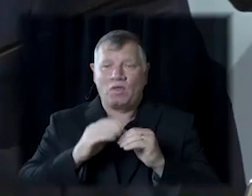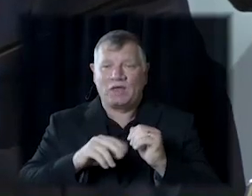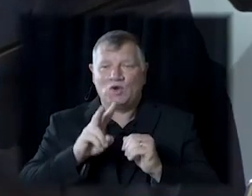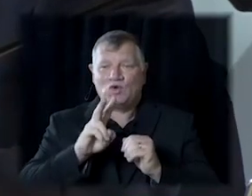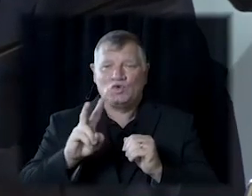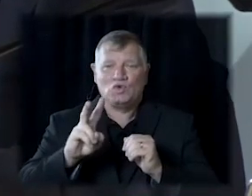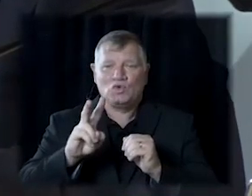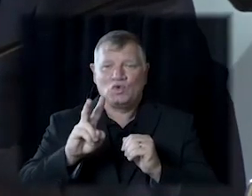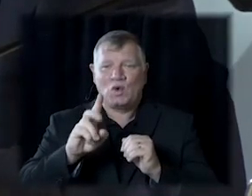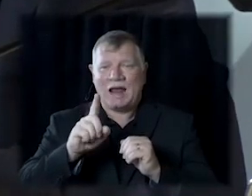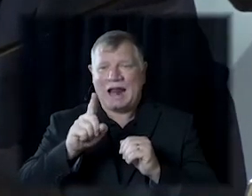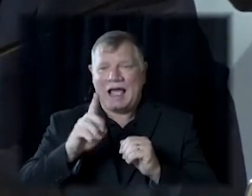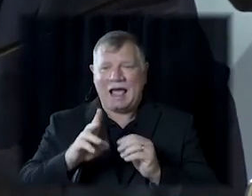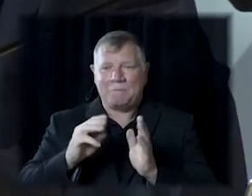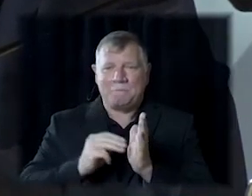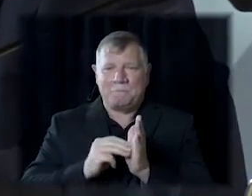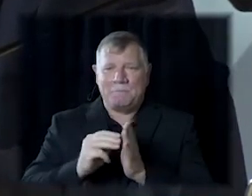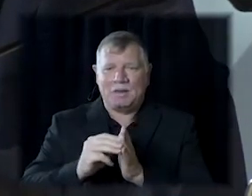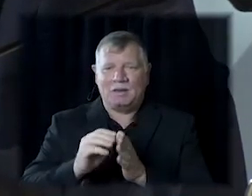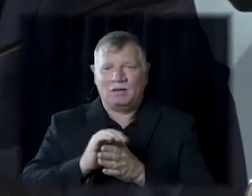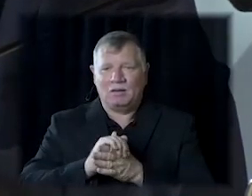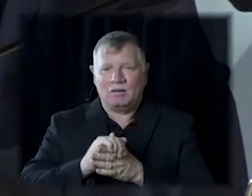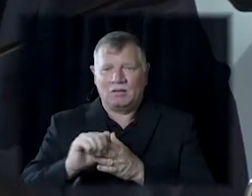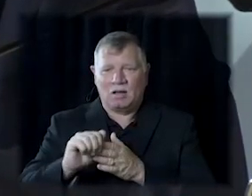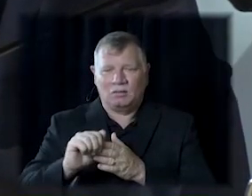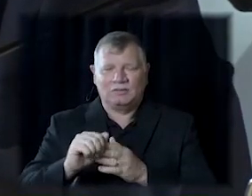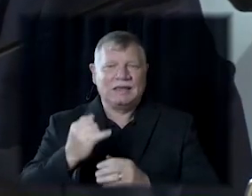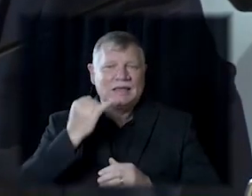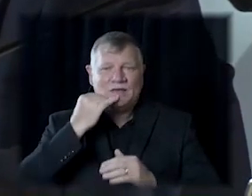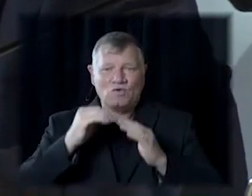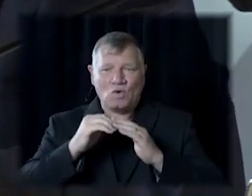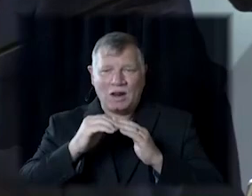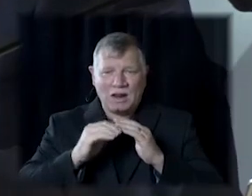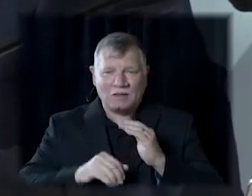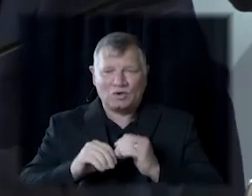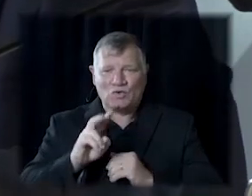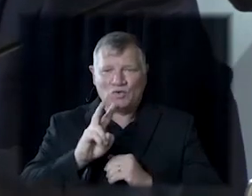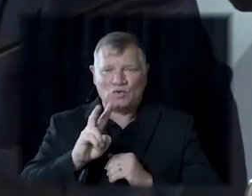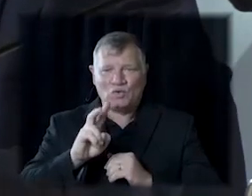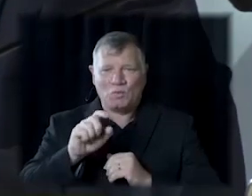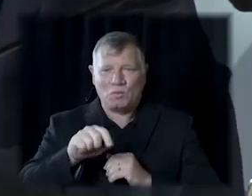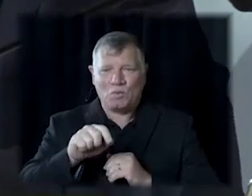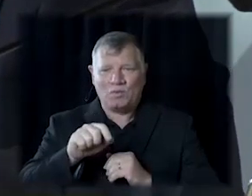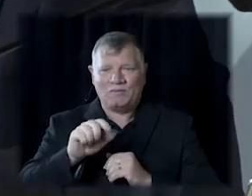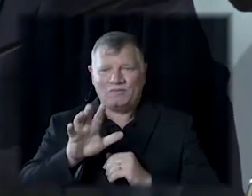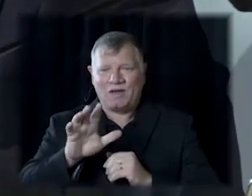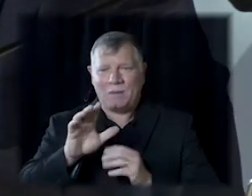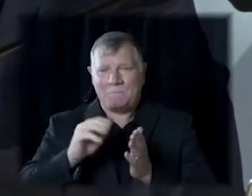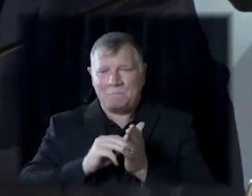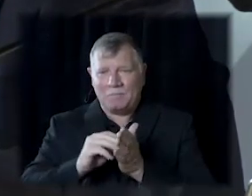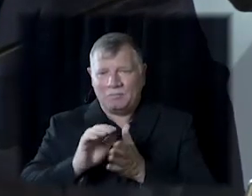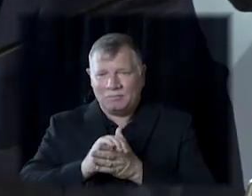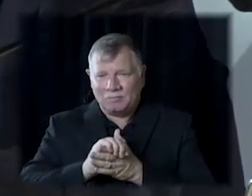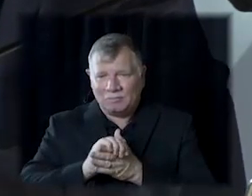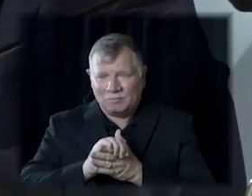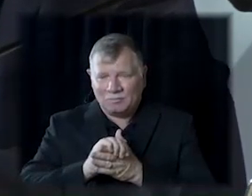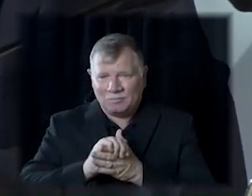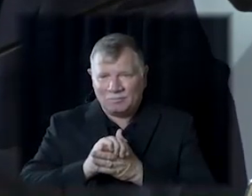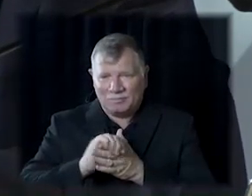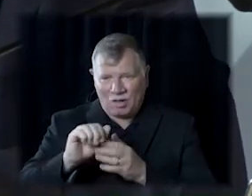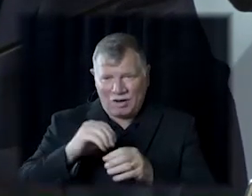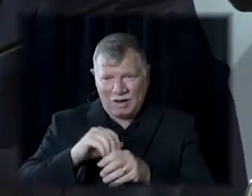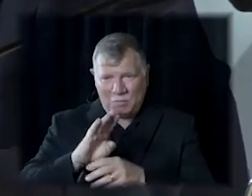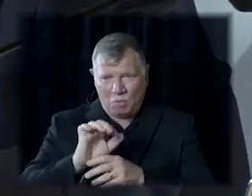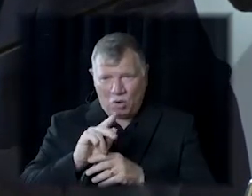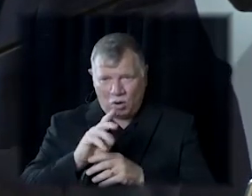$2.5 million worth of bonds. So if you hold less than $2.5 million worth of bonds,